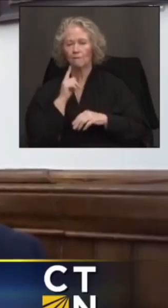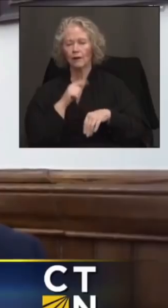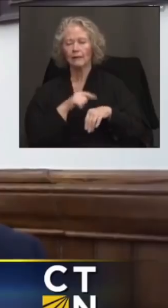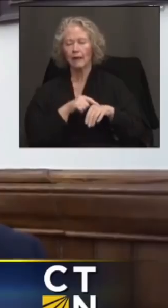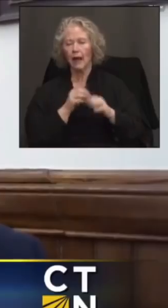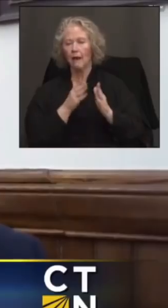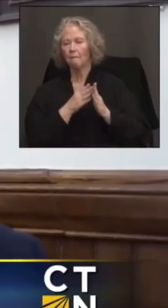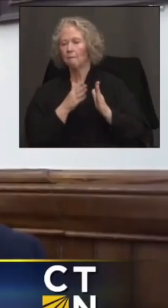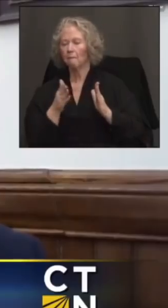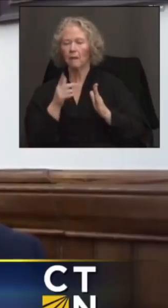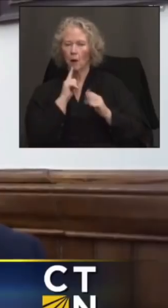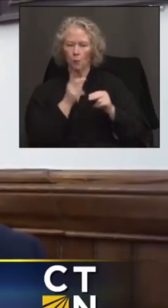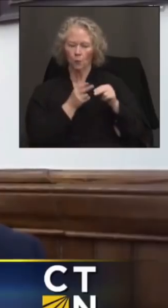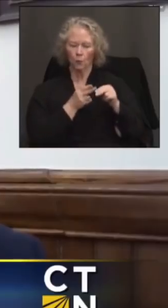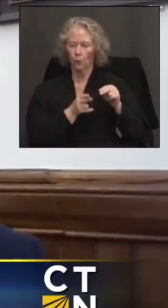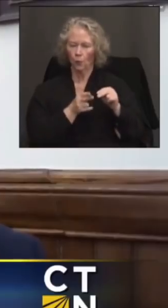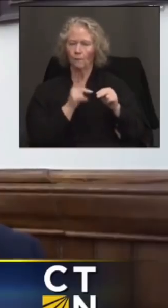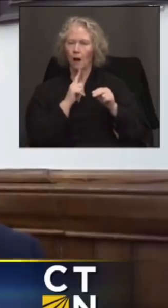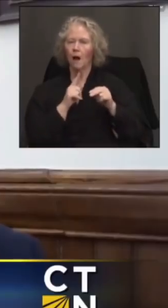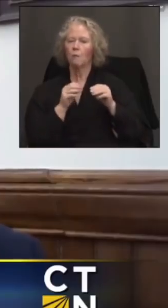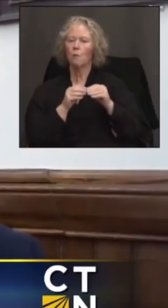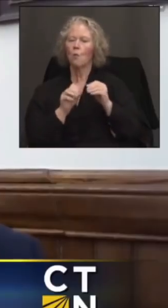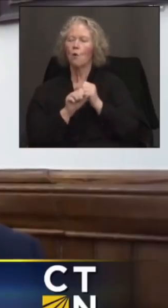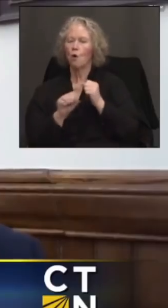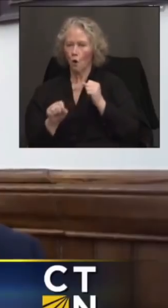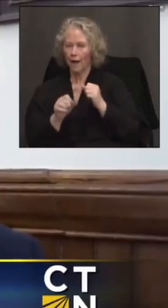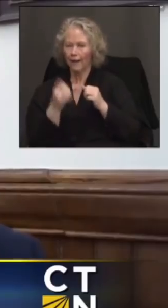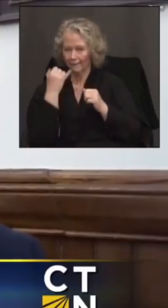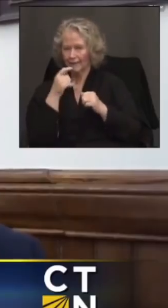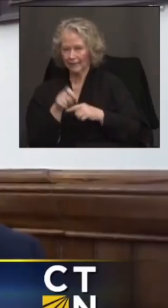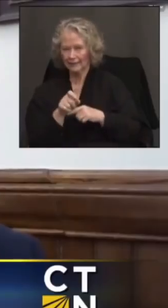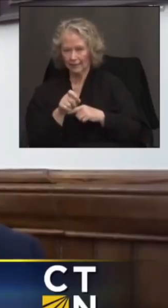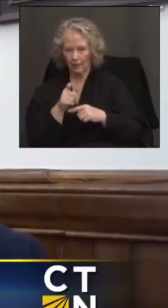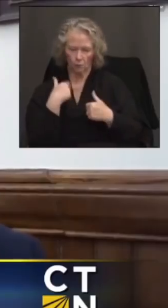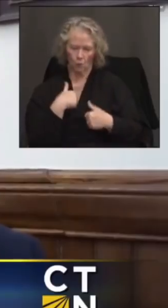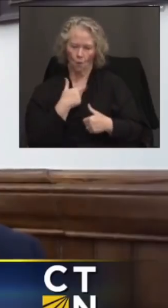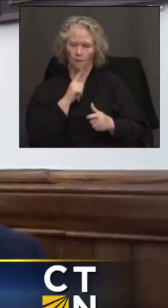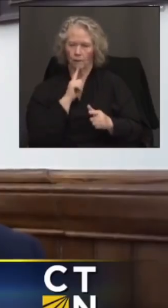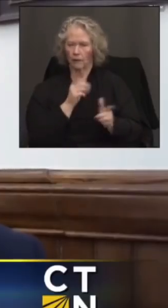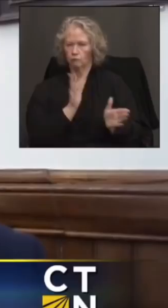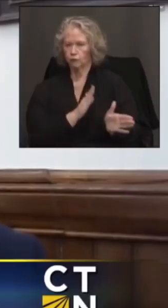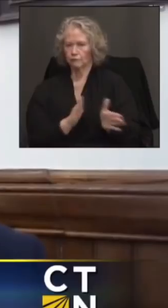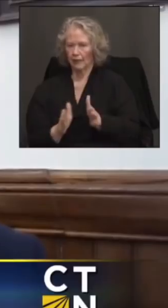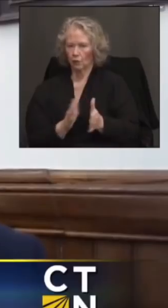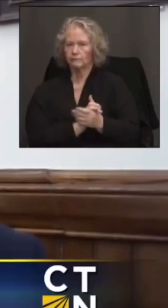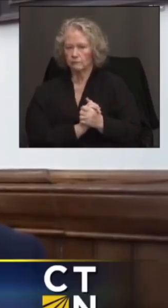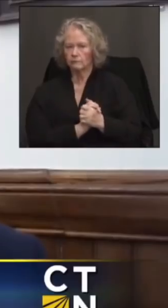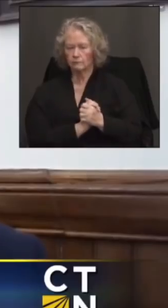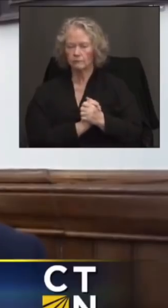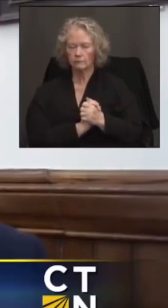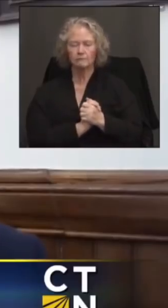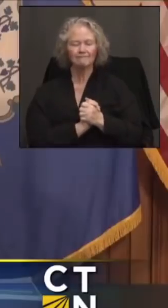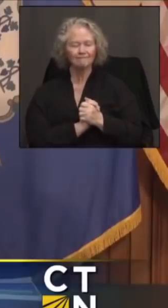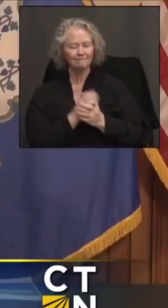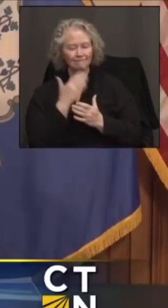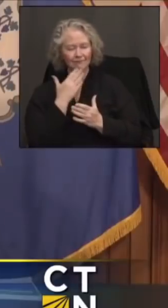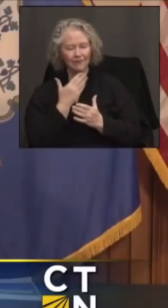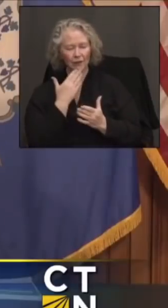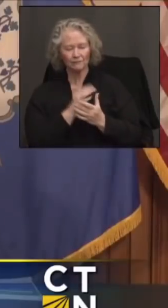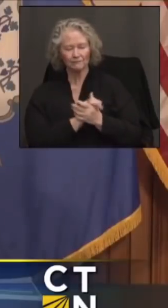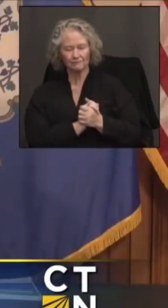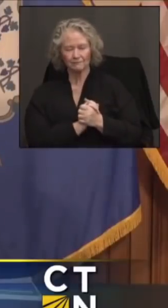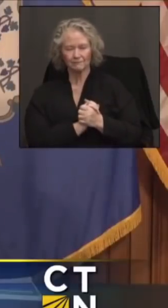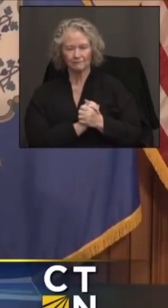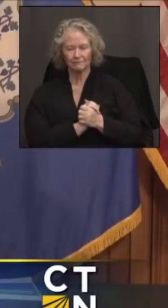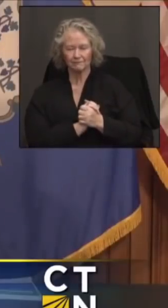go beyond what they asked for out of our own due diligence and preparation. Okay, thanks a lot. I